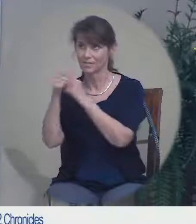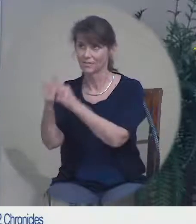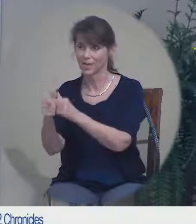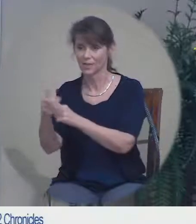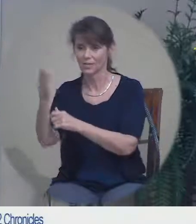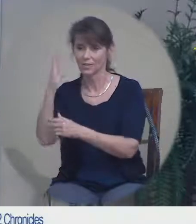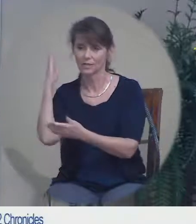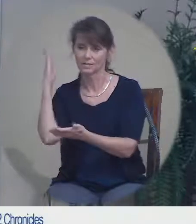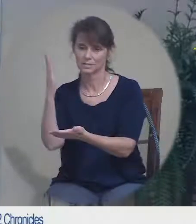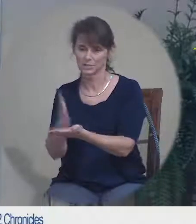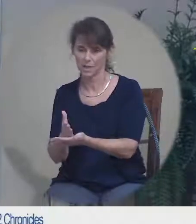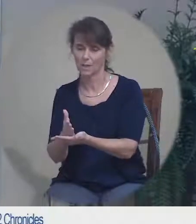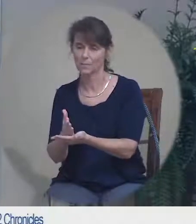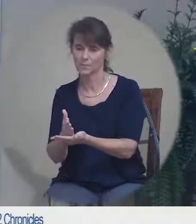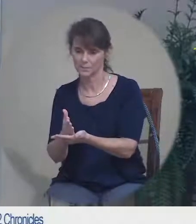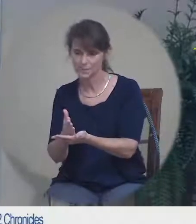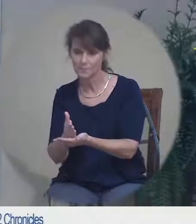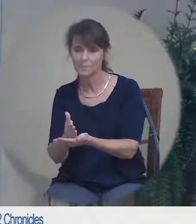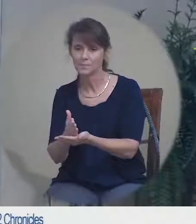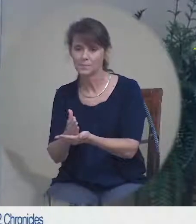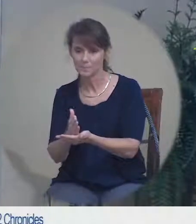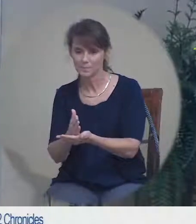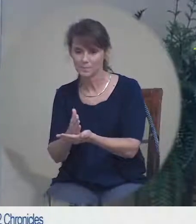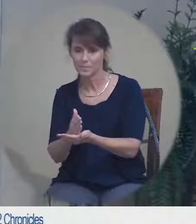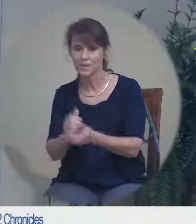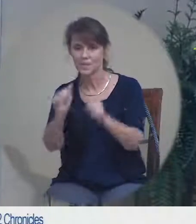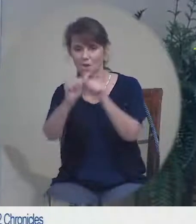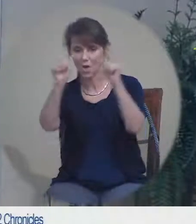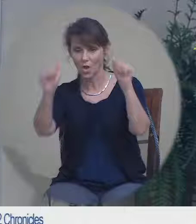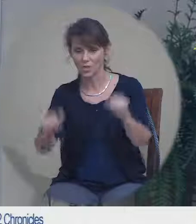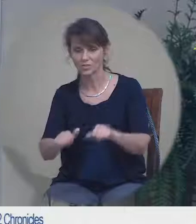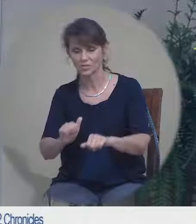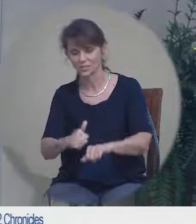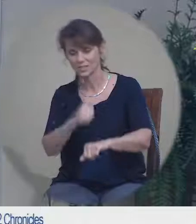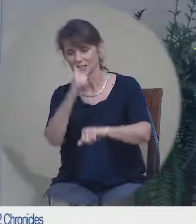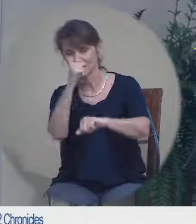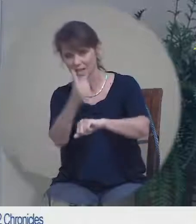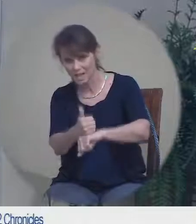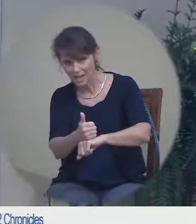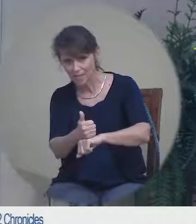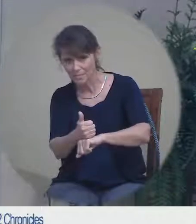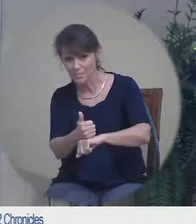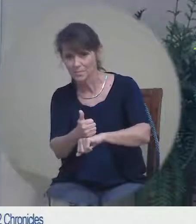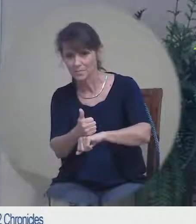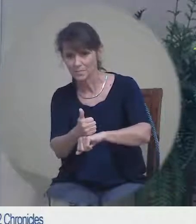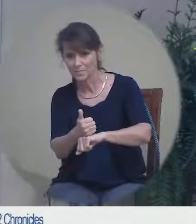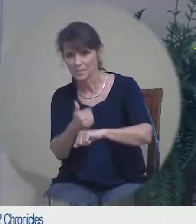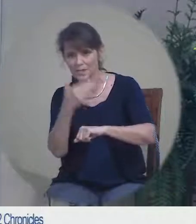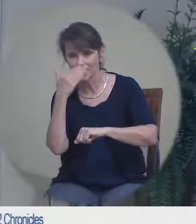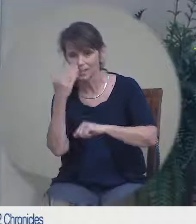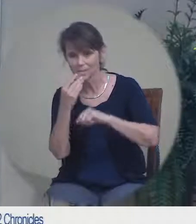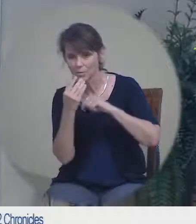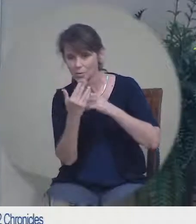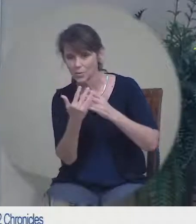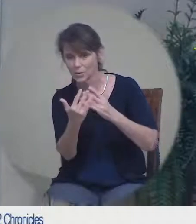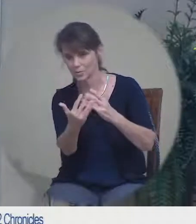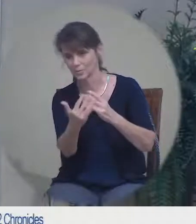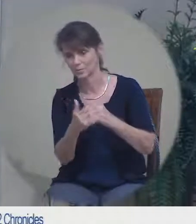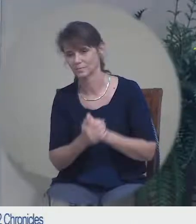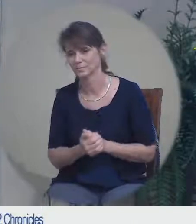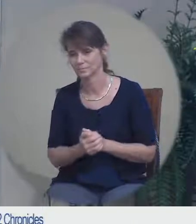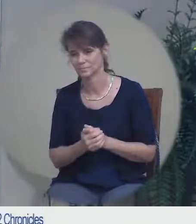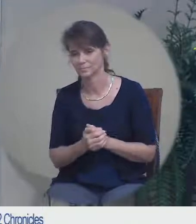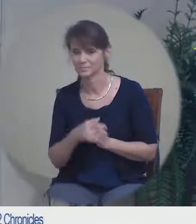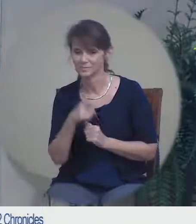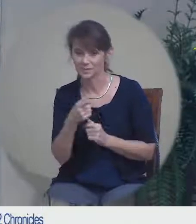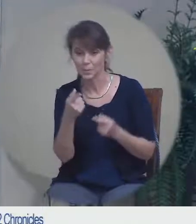to burn incense on the altar of it. I mean, he waxed proud. So proud that he established